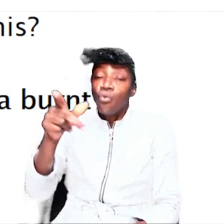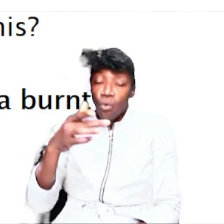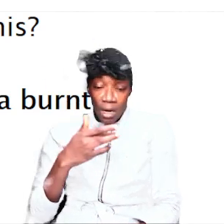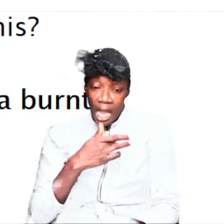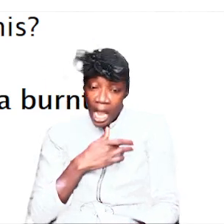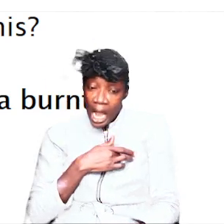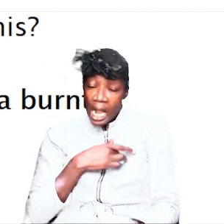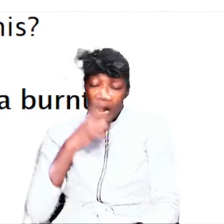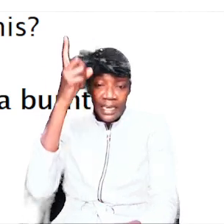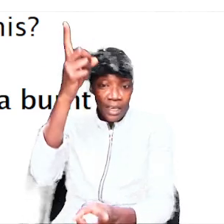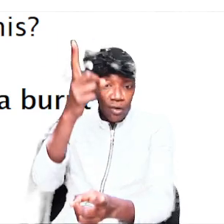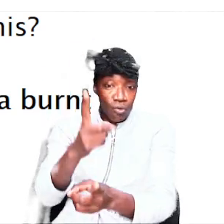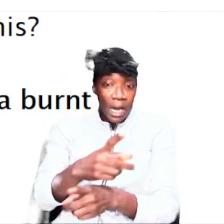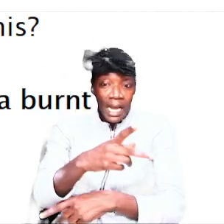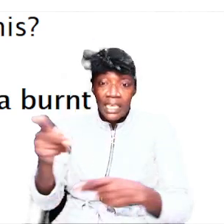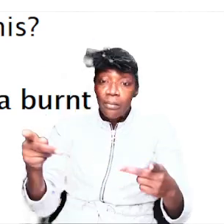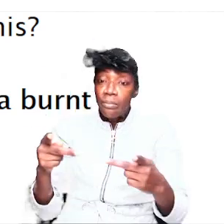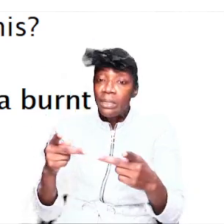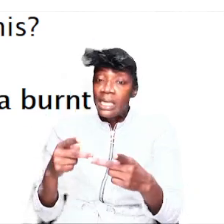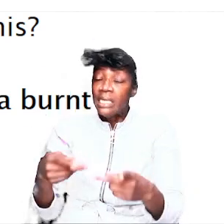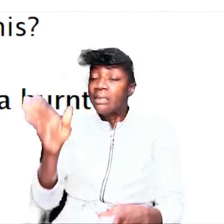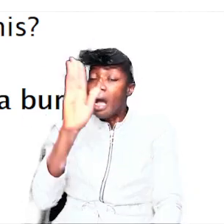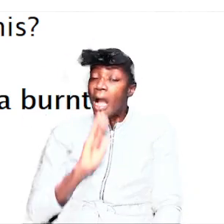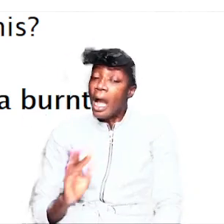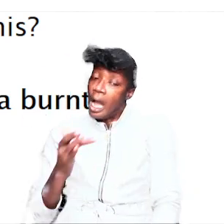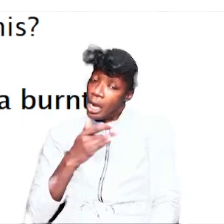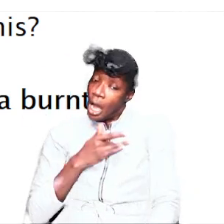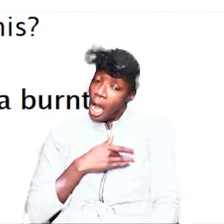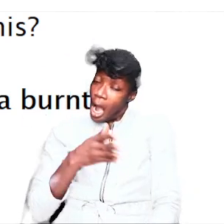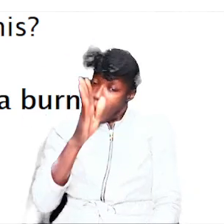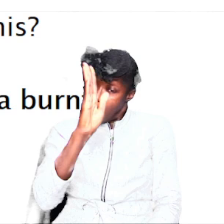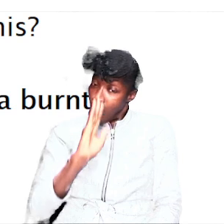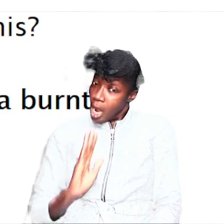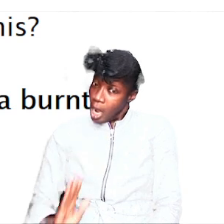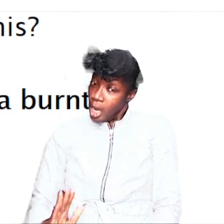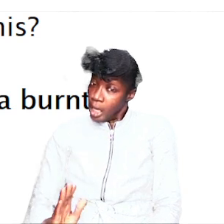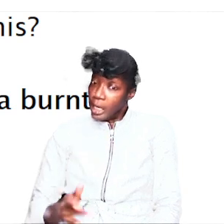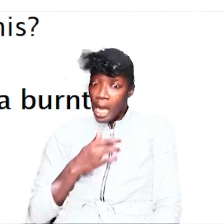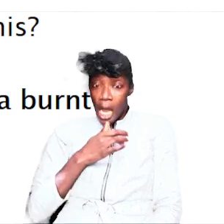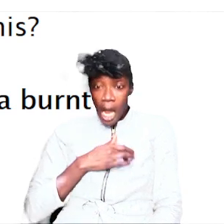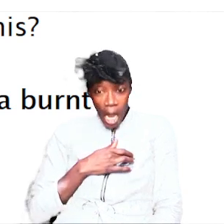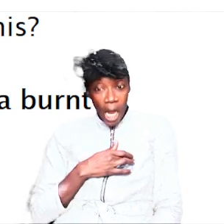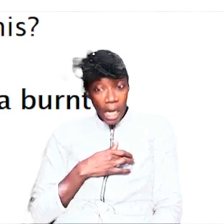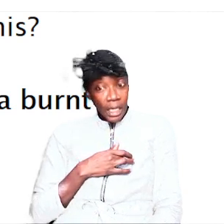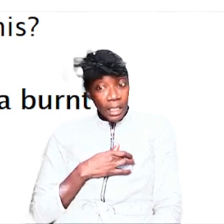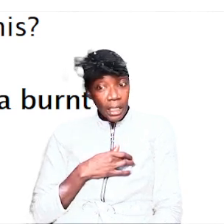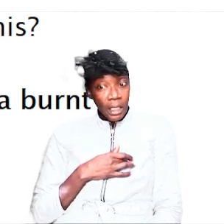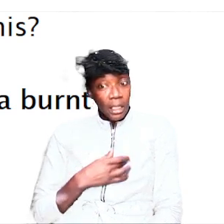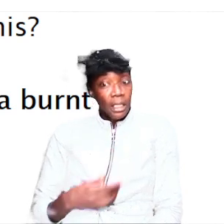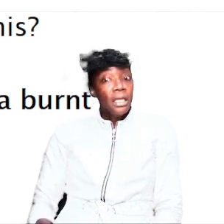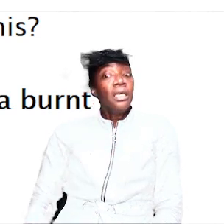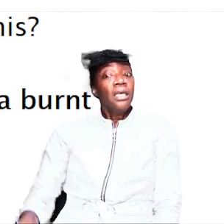a heart God. And our heart condition must be right.